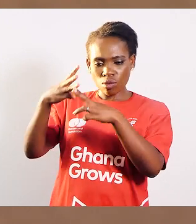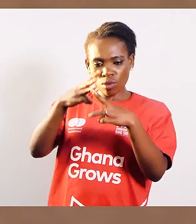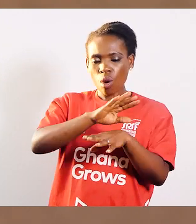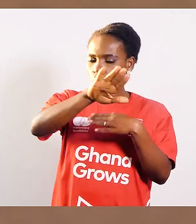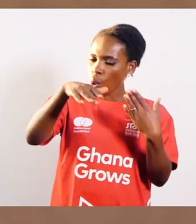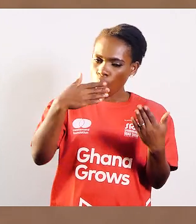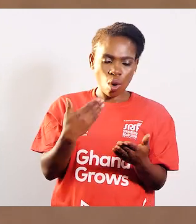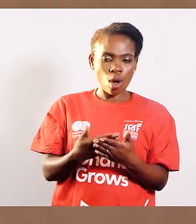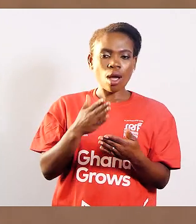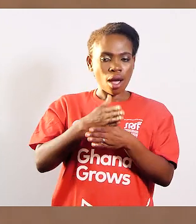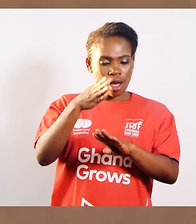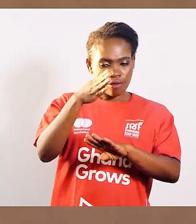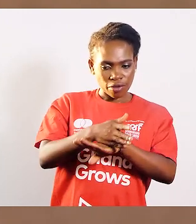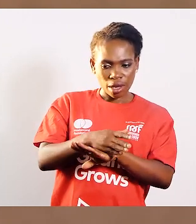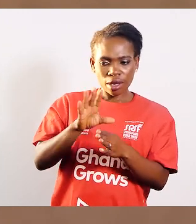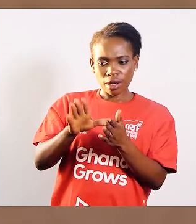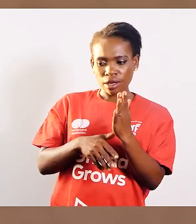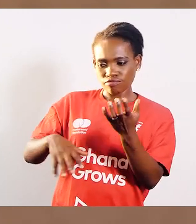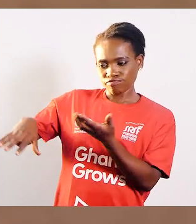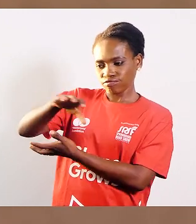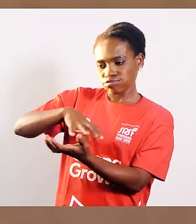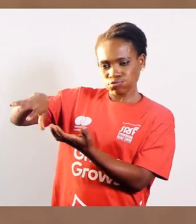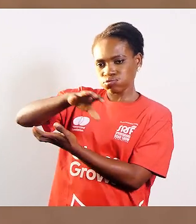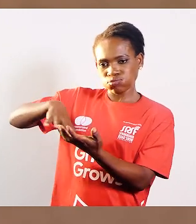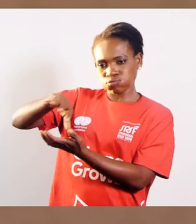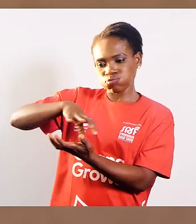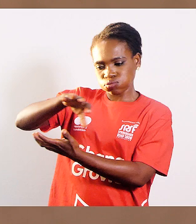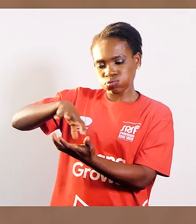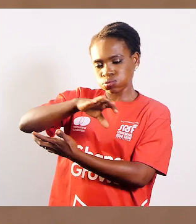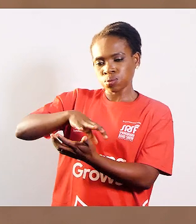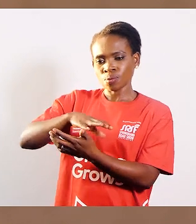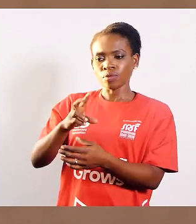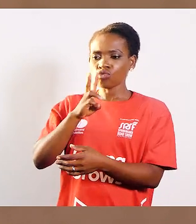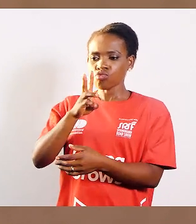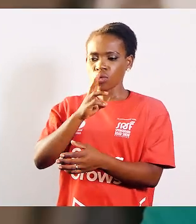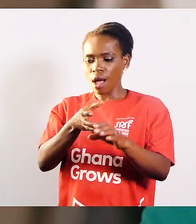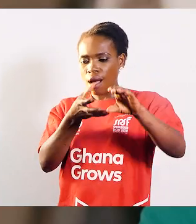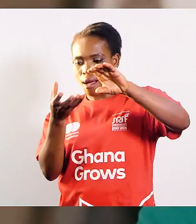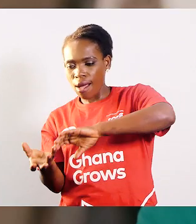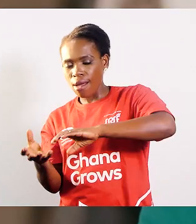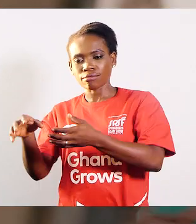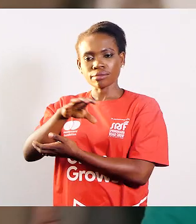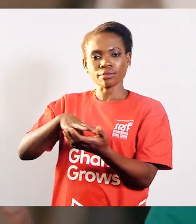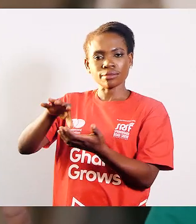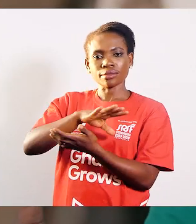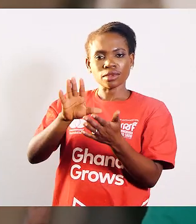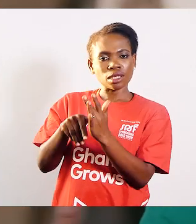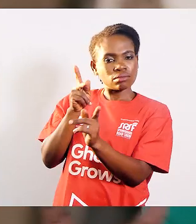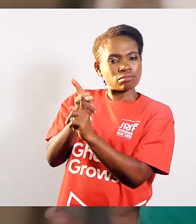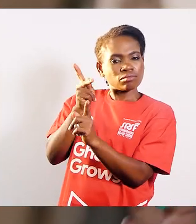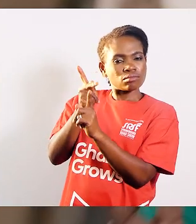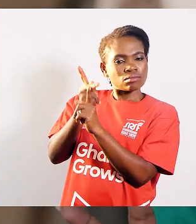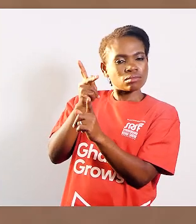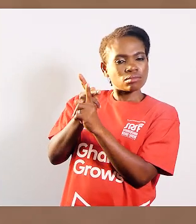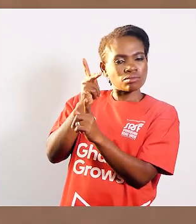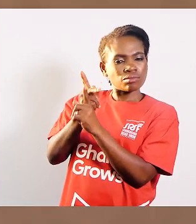and then adding everything. We mix them together. We add our water. Then we allow it to compost. Okay, so when you say compost, you mean for